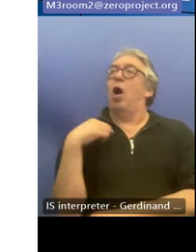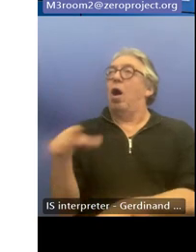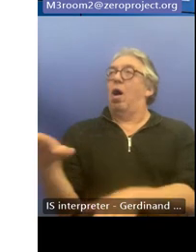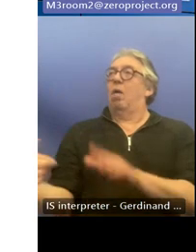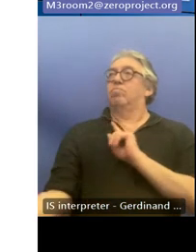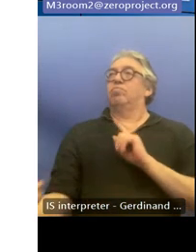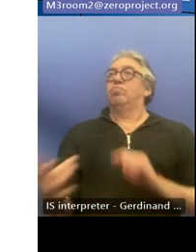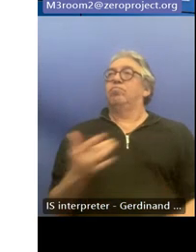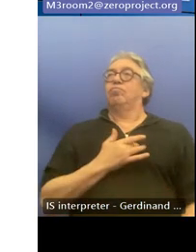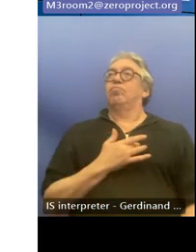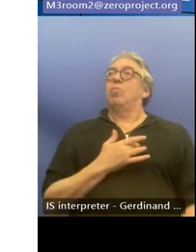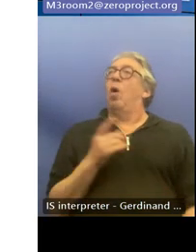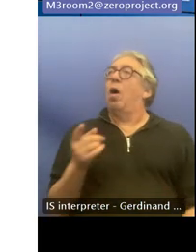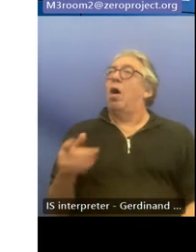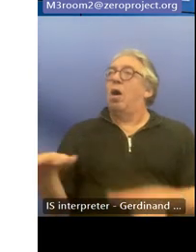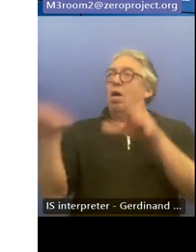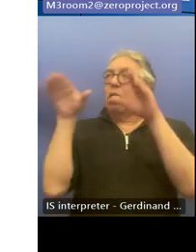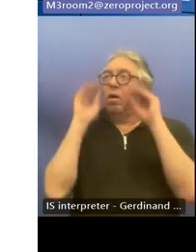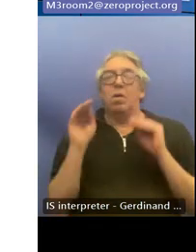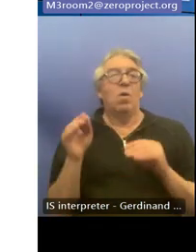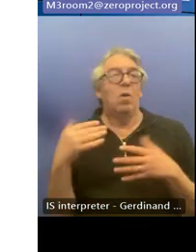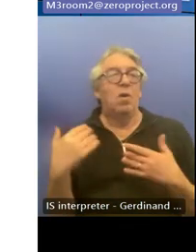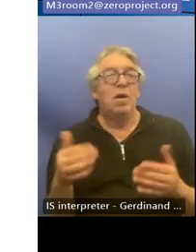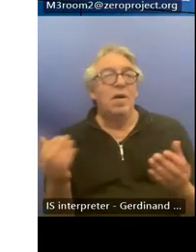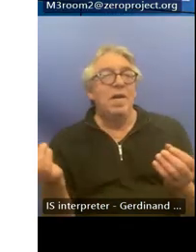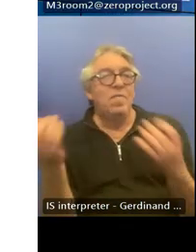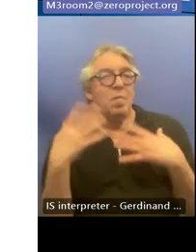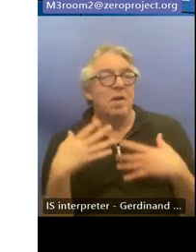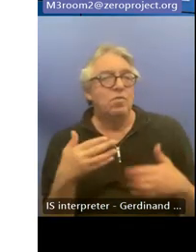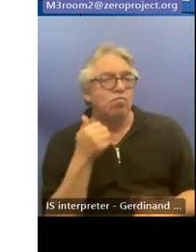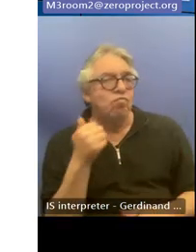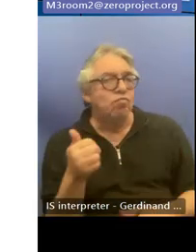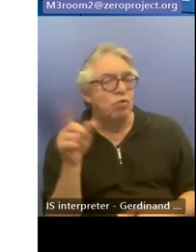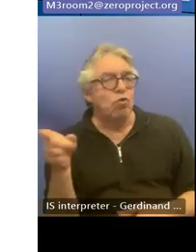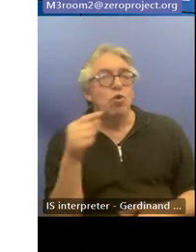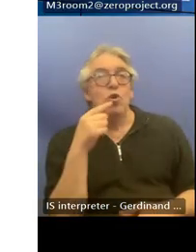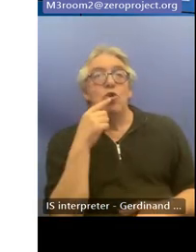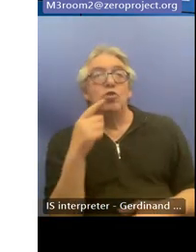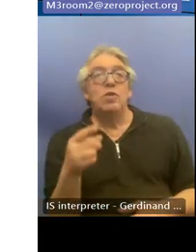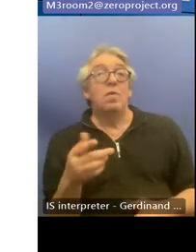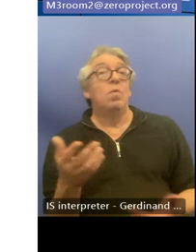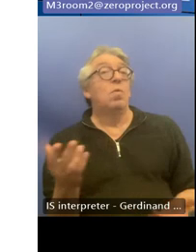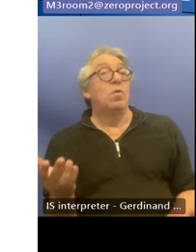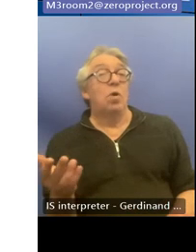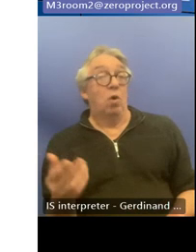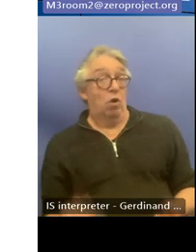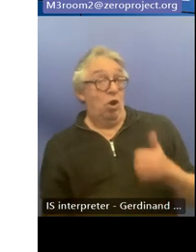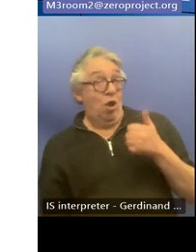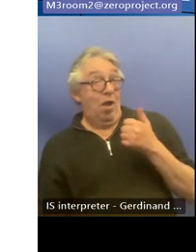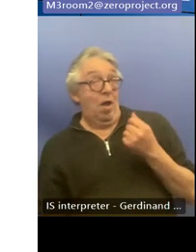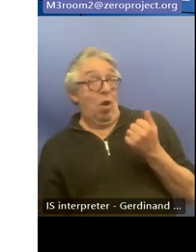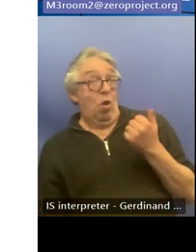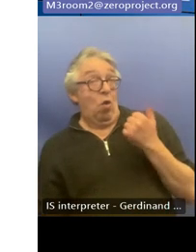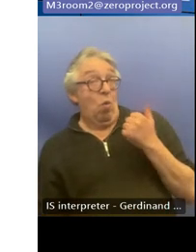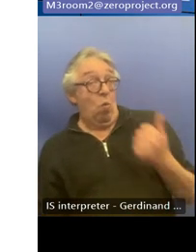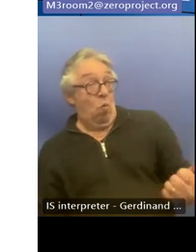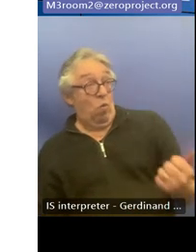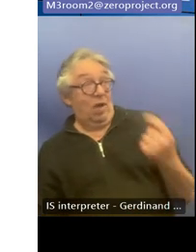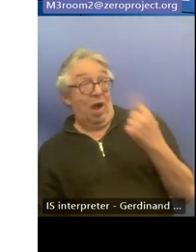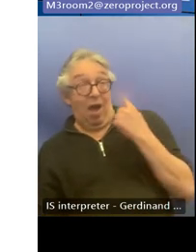good information. She said, great idea, low cost. I think